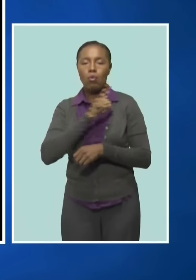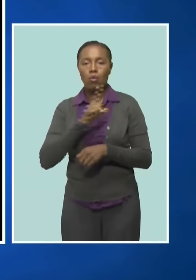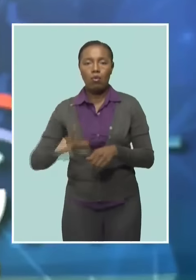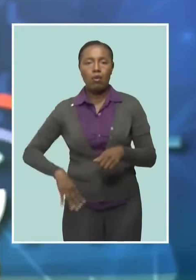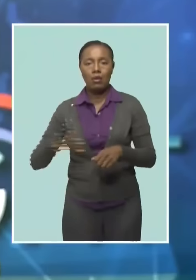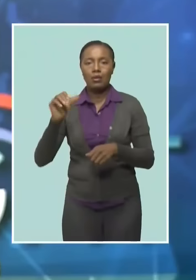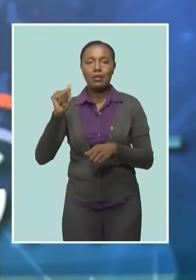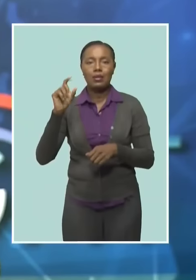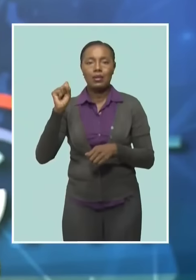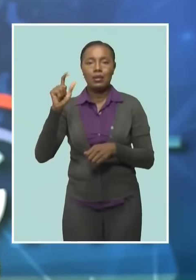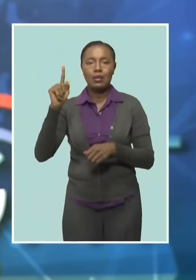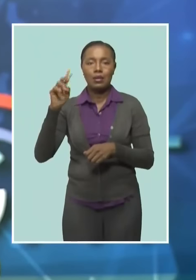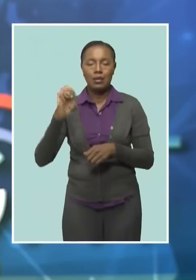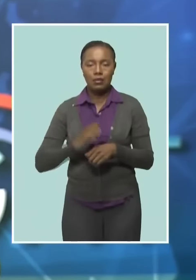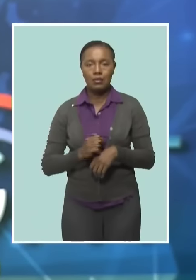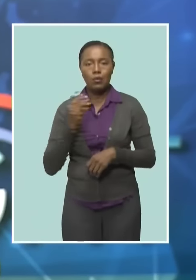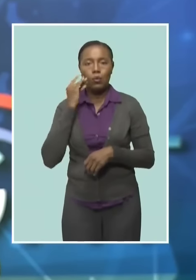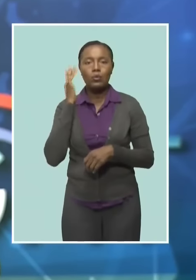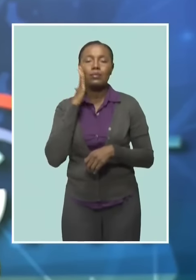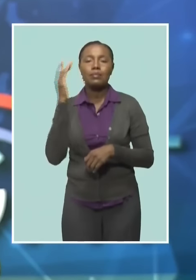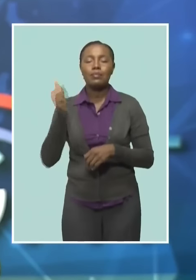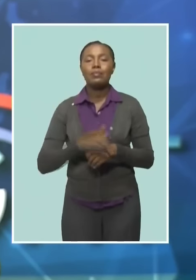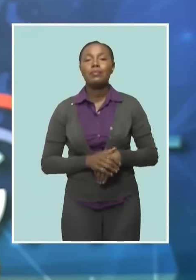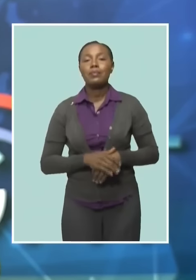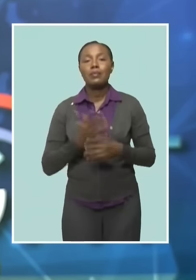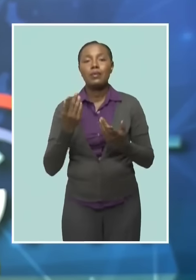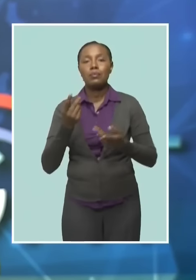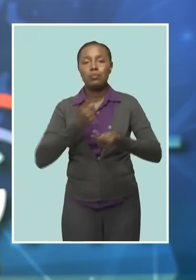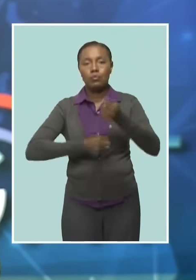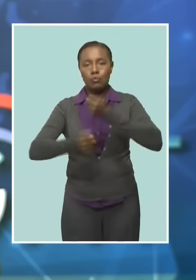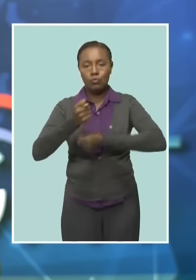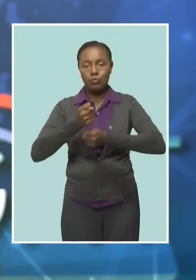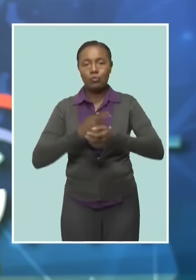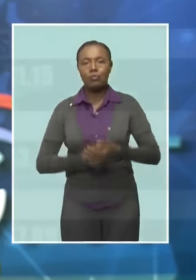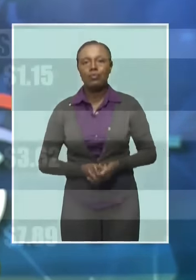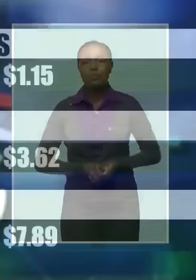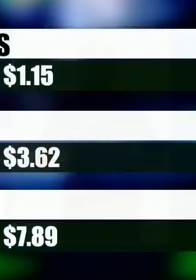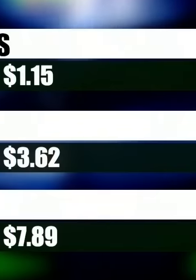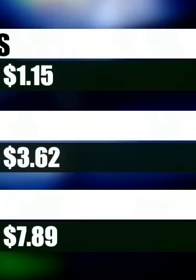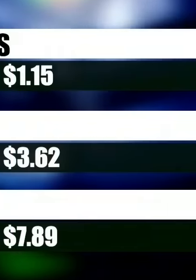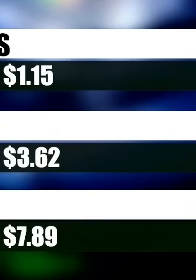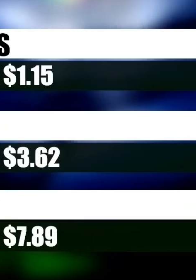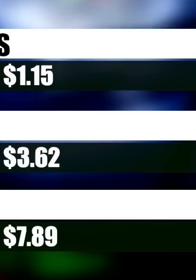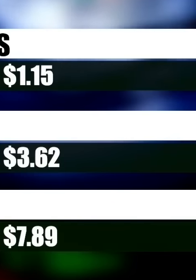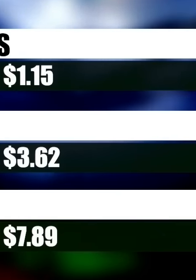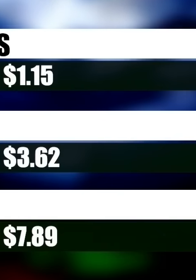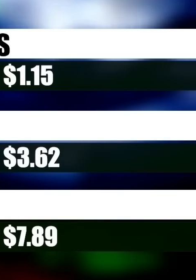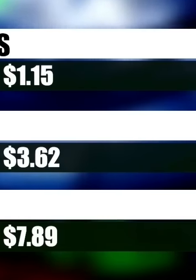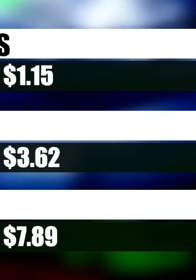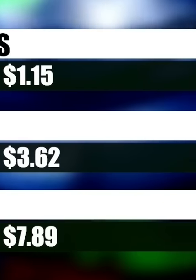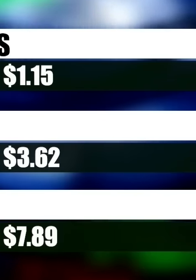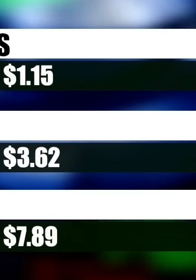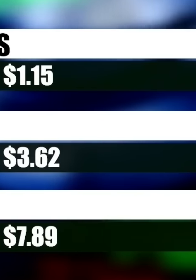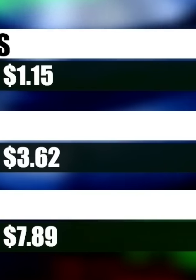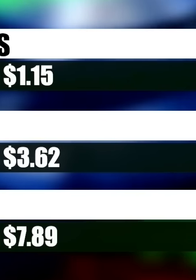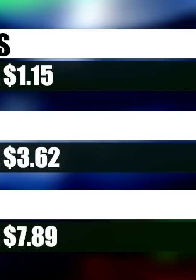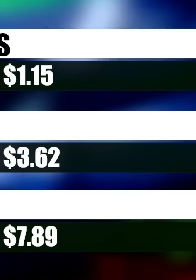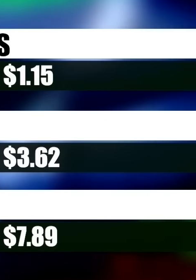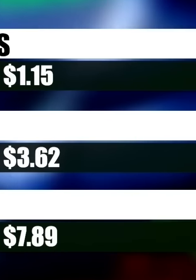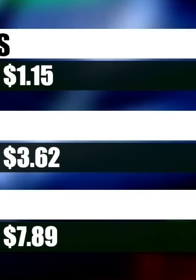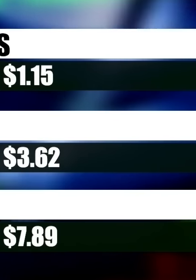Report. Let's take a look now at today's trading report. In Jamaica, Victon Energy Limited,